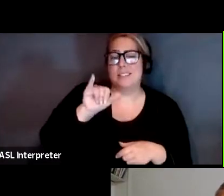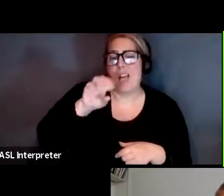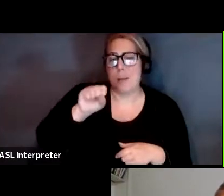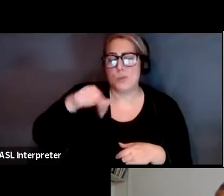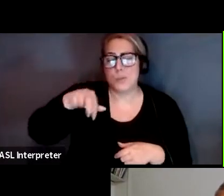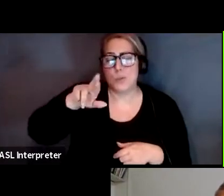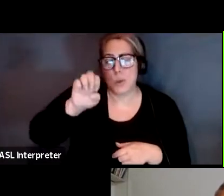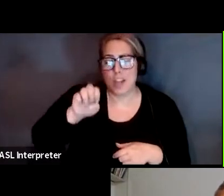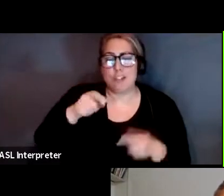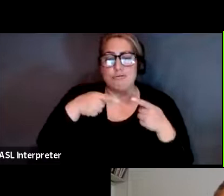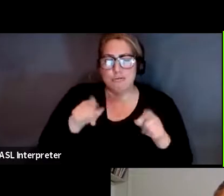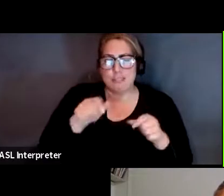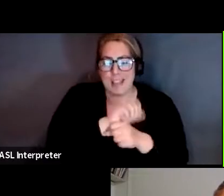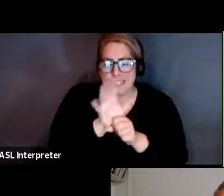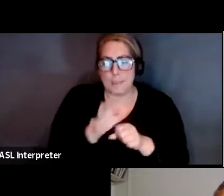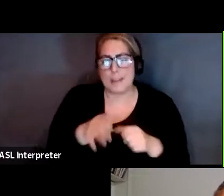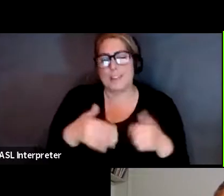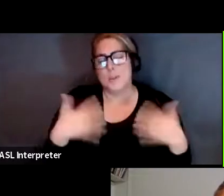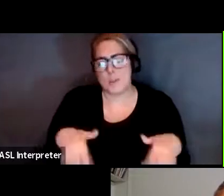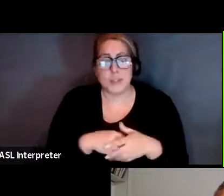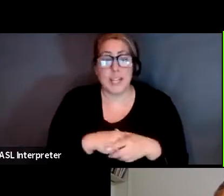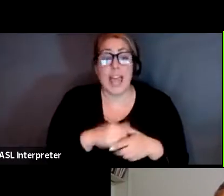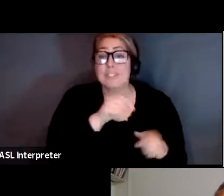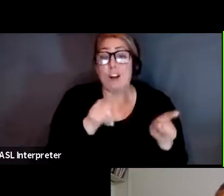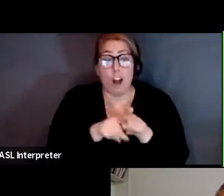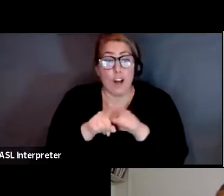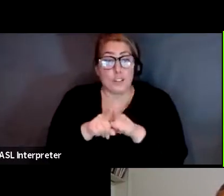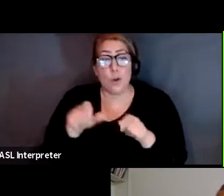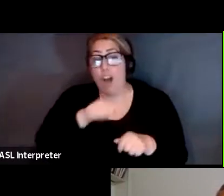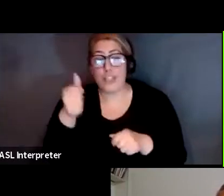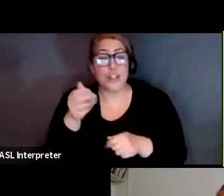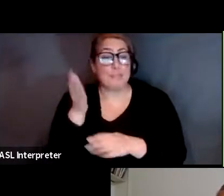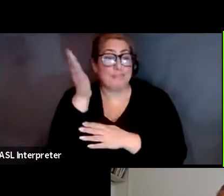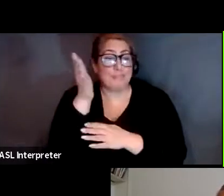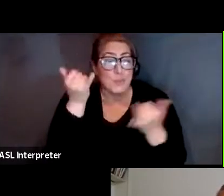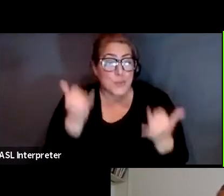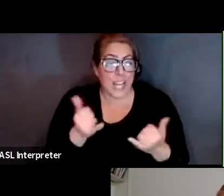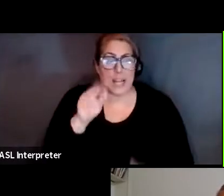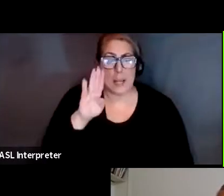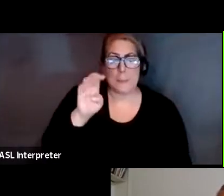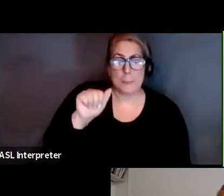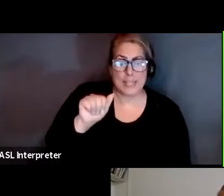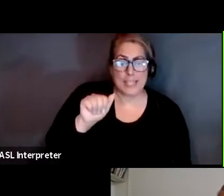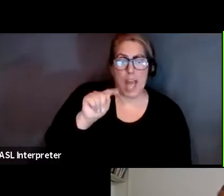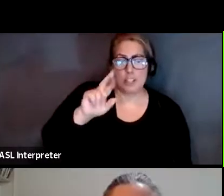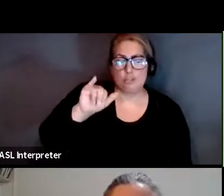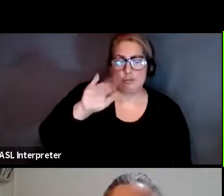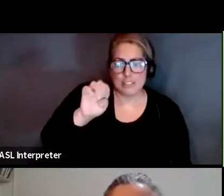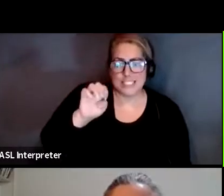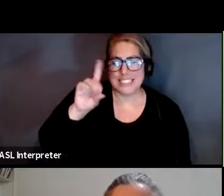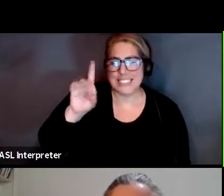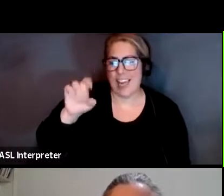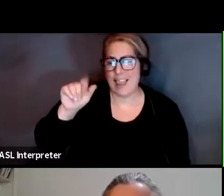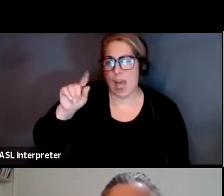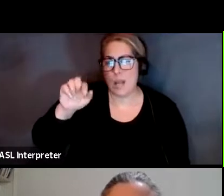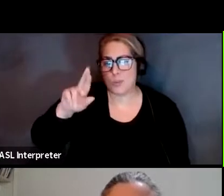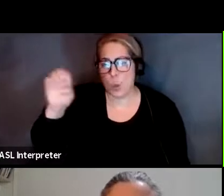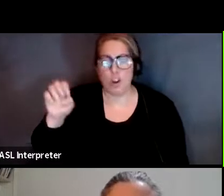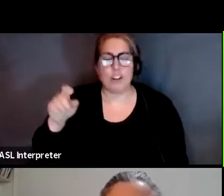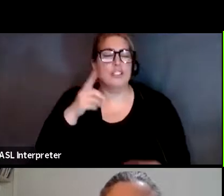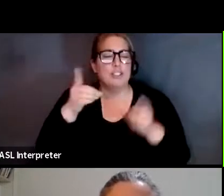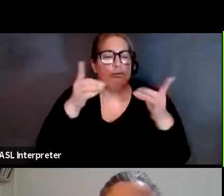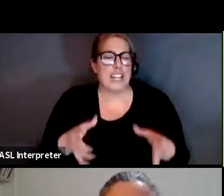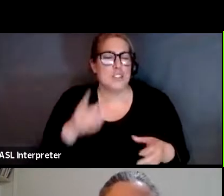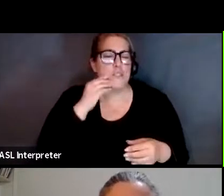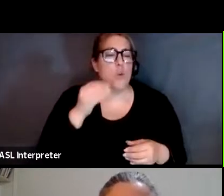pandemic. And we have Beatrice De La Torre. She is the managing director of the Housing and Homeless Initiative